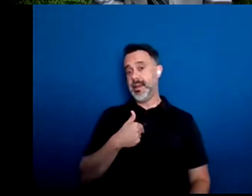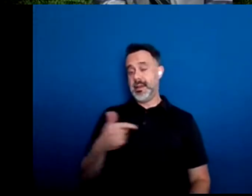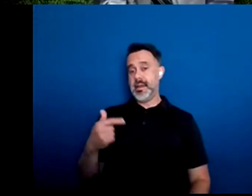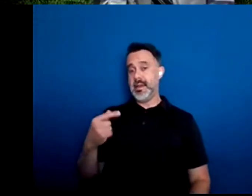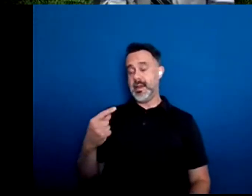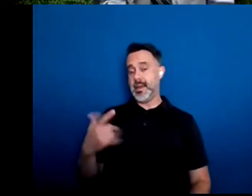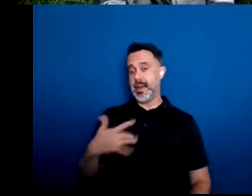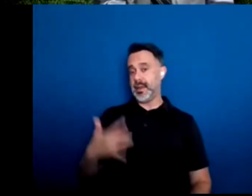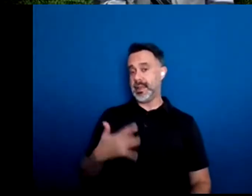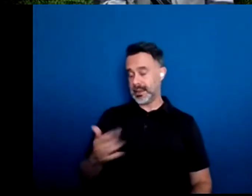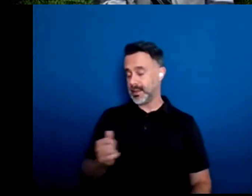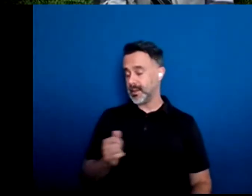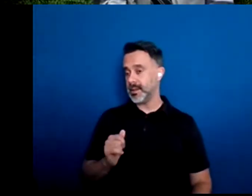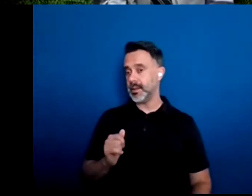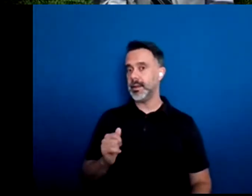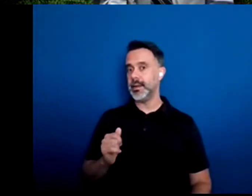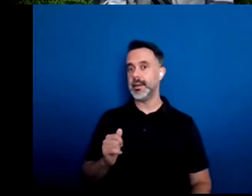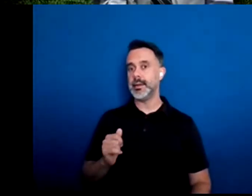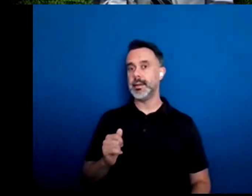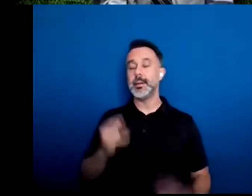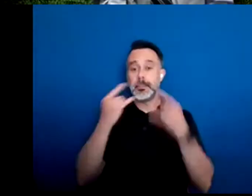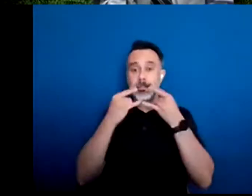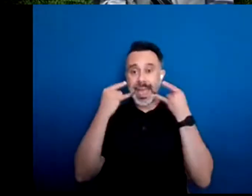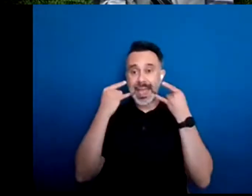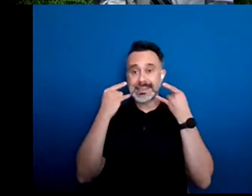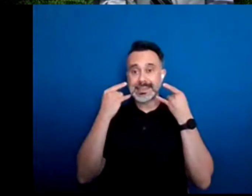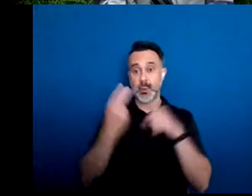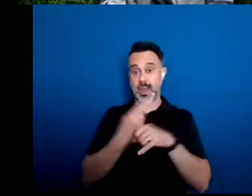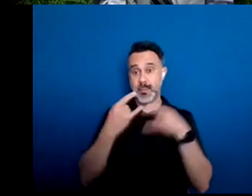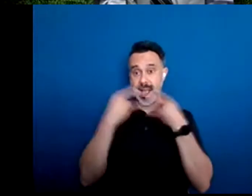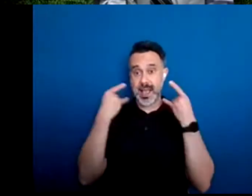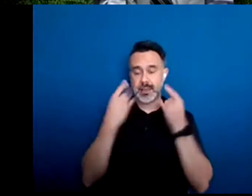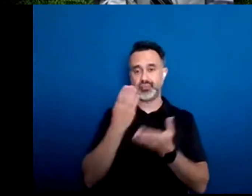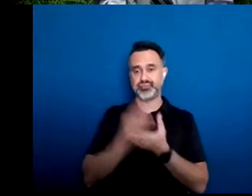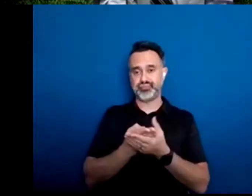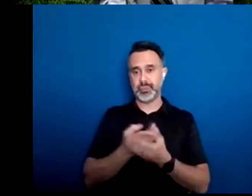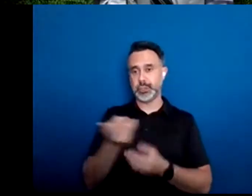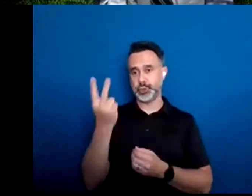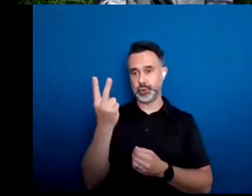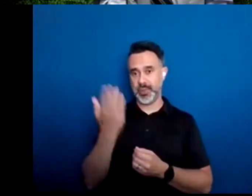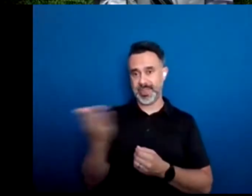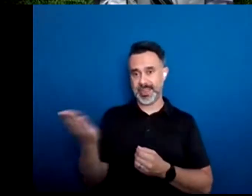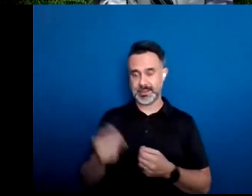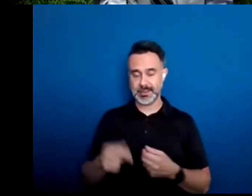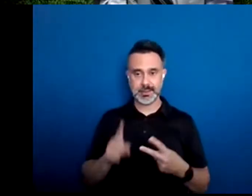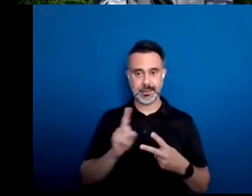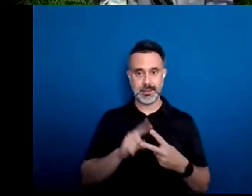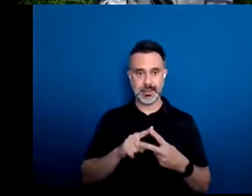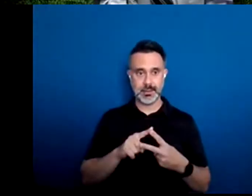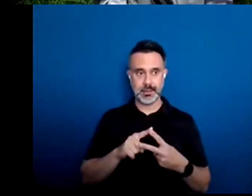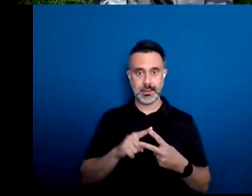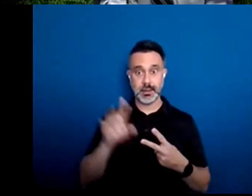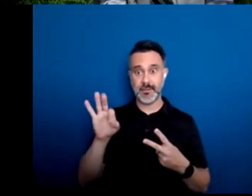the masking showed two things, right? One is that flu is not as transmissible